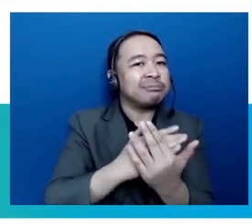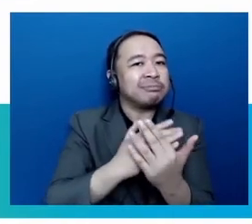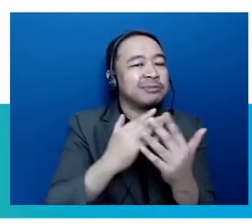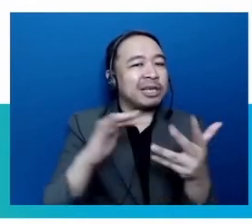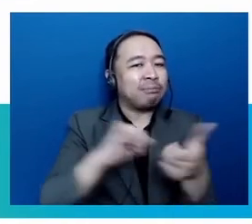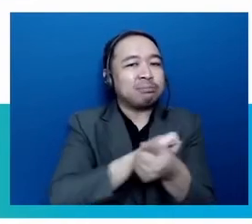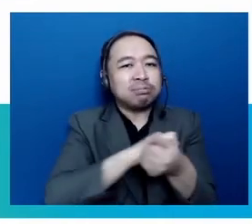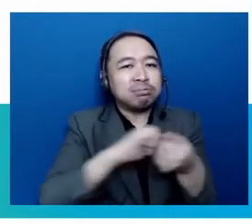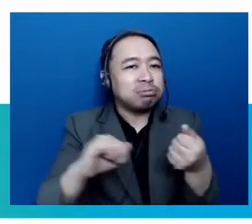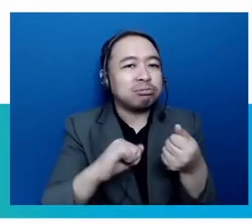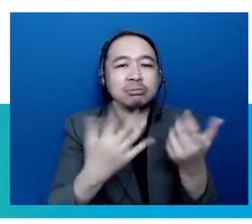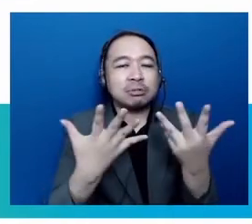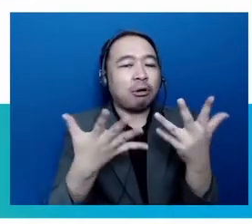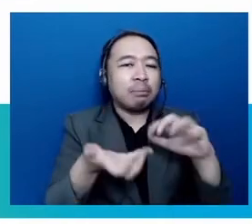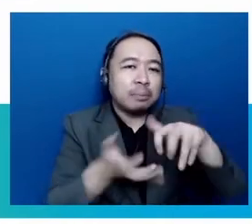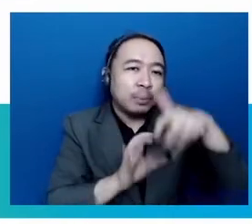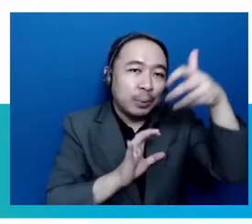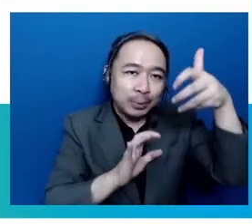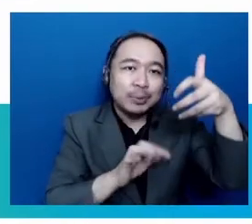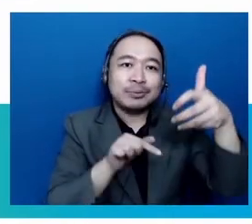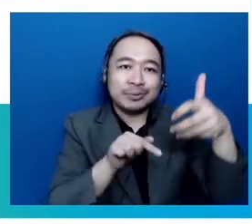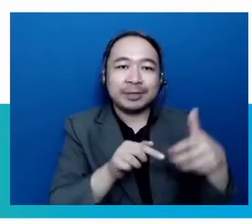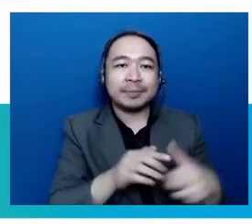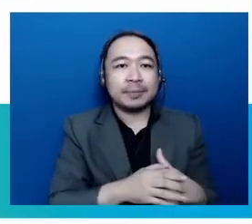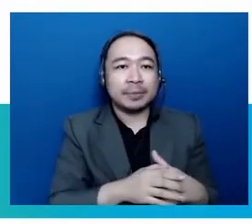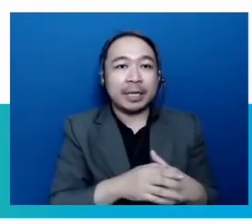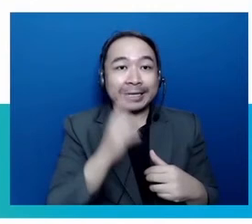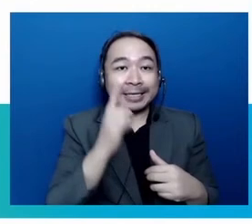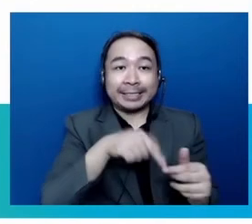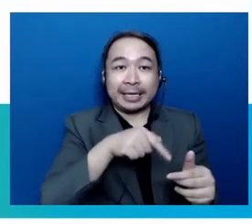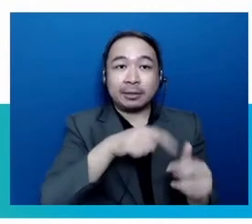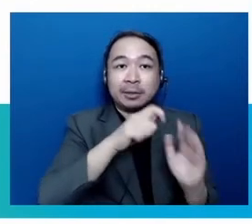projects still needs to be financed